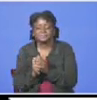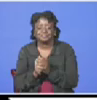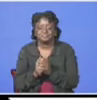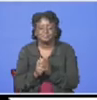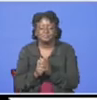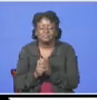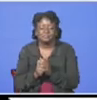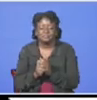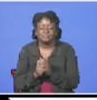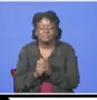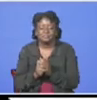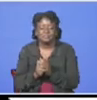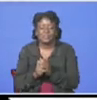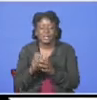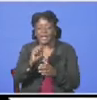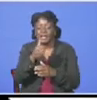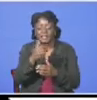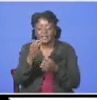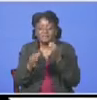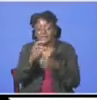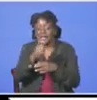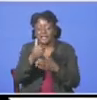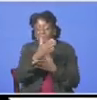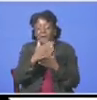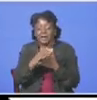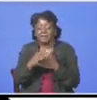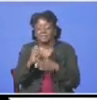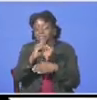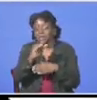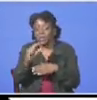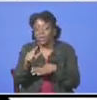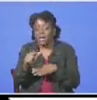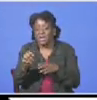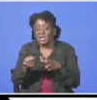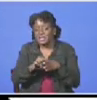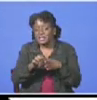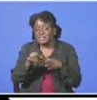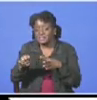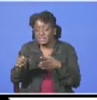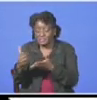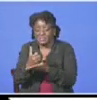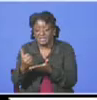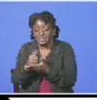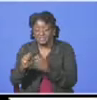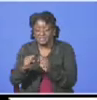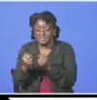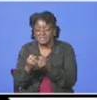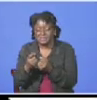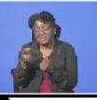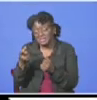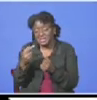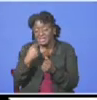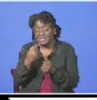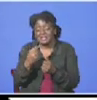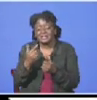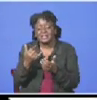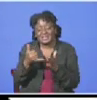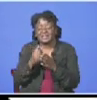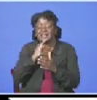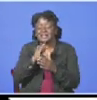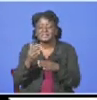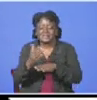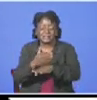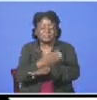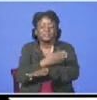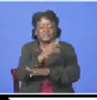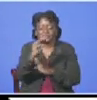may escape the quarry, the Minister of Environment says it's a huge improvement to what he calls the second biggest environmental challenge to